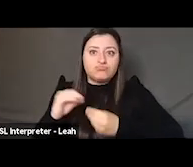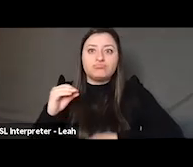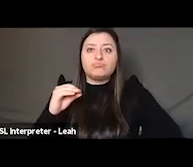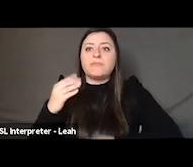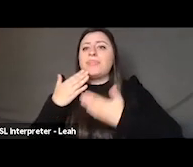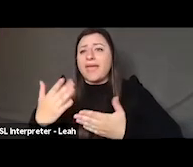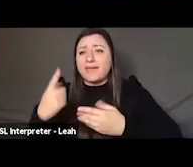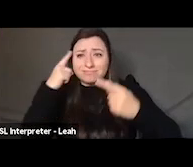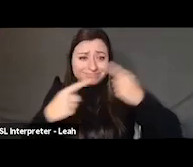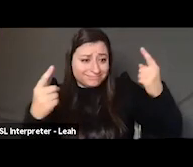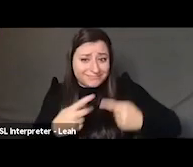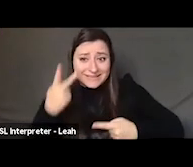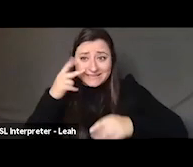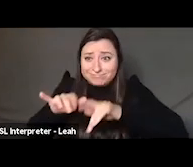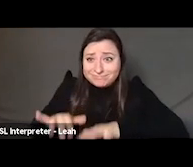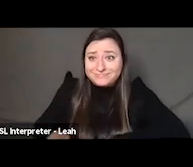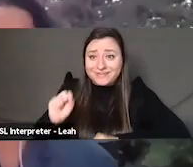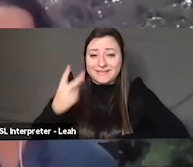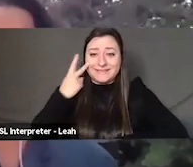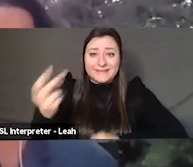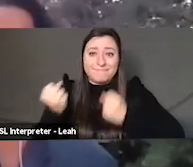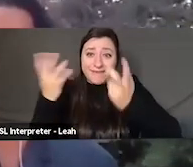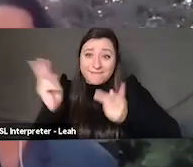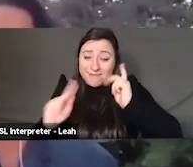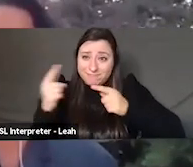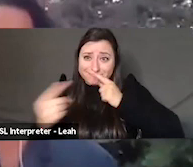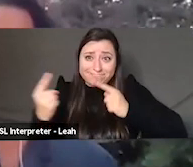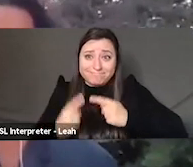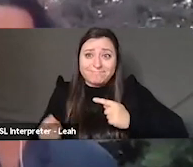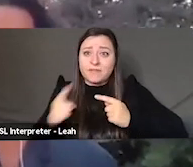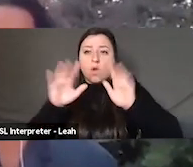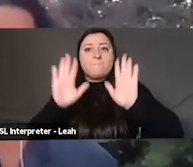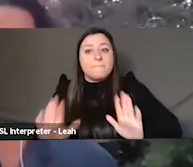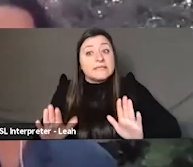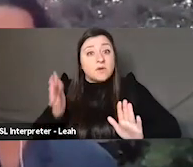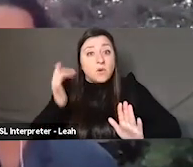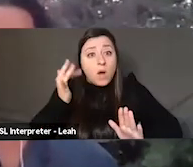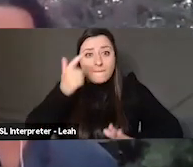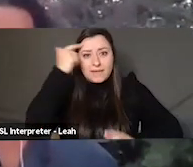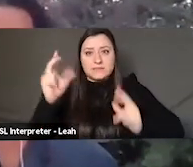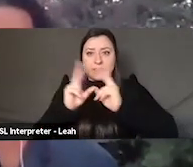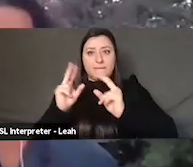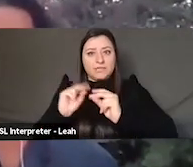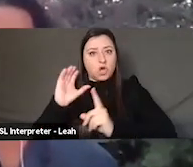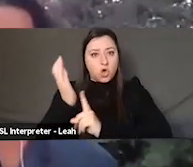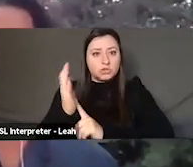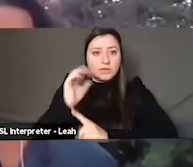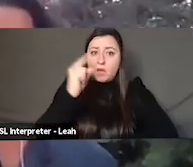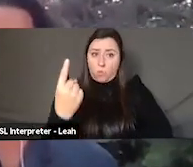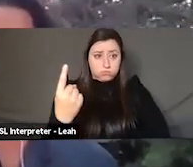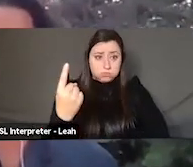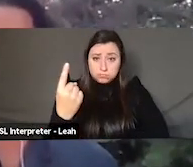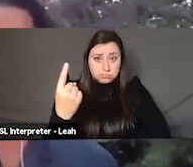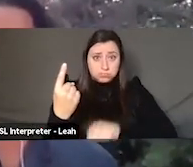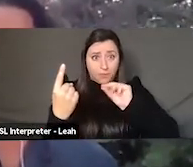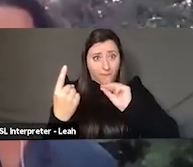the chat. This is an amazing thing because, of course, the Lebanese culture is not a monolith. That is one thing that we all know